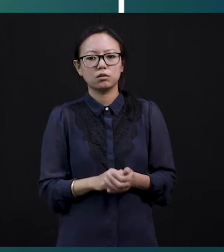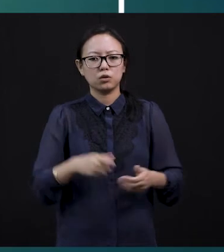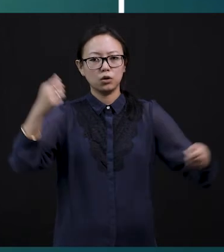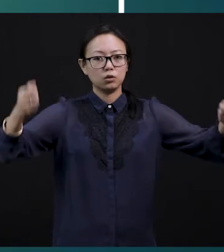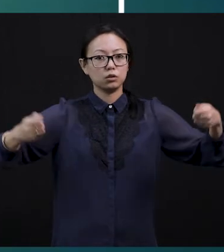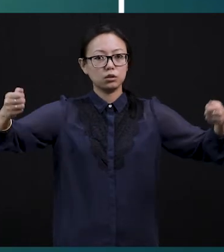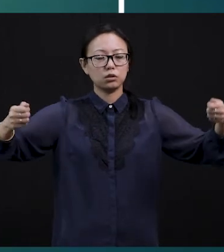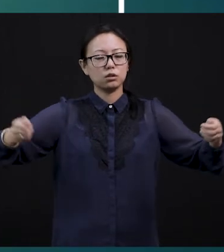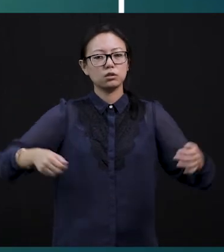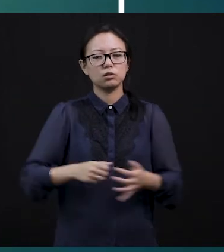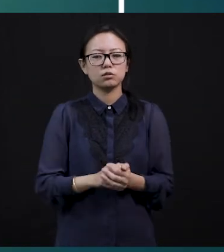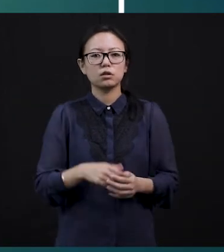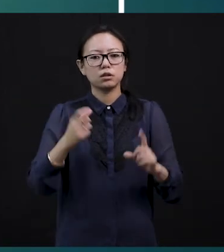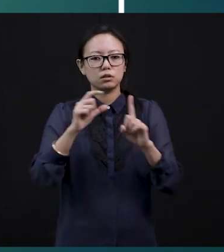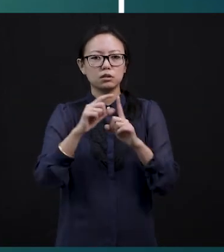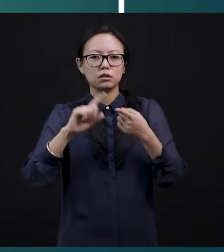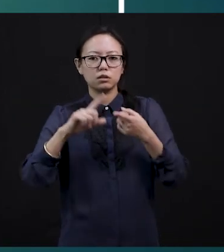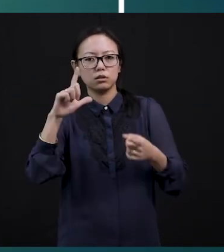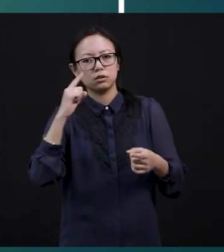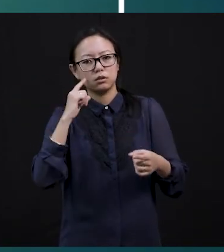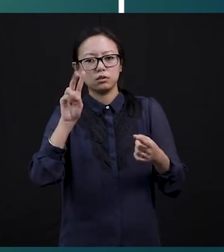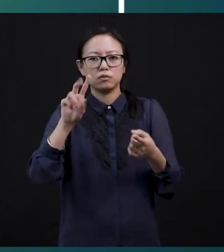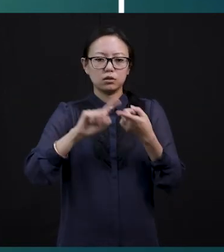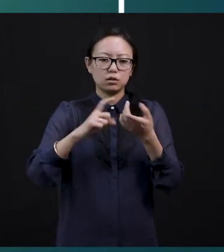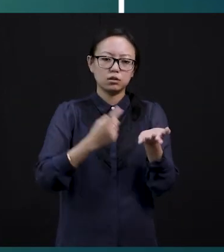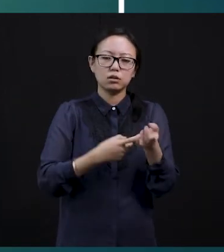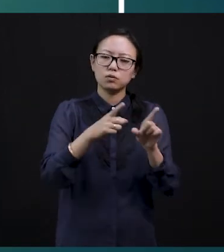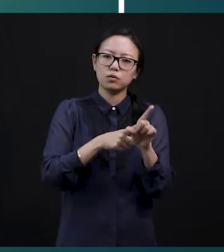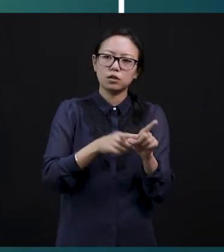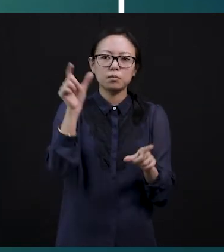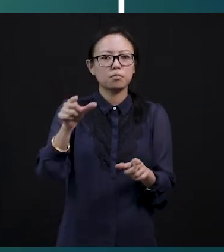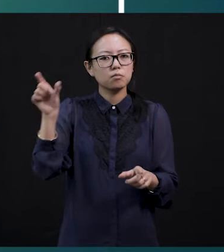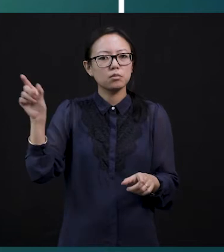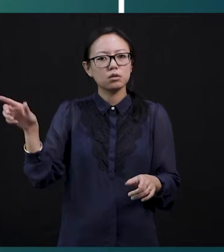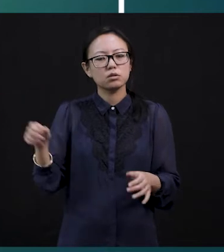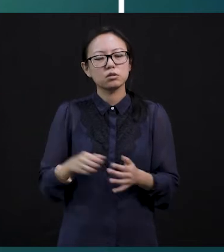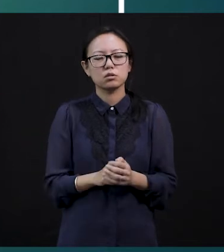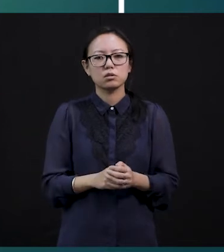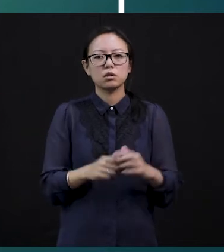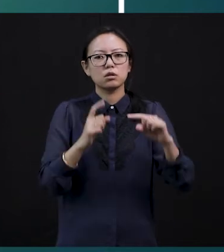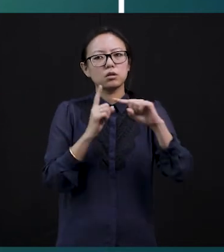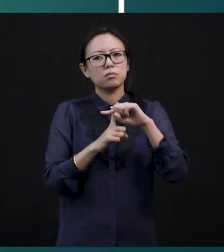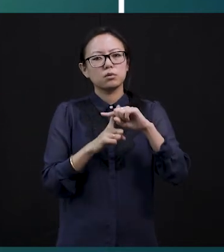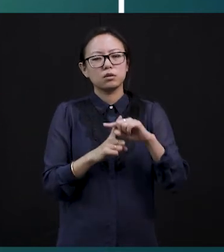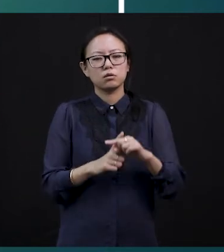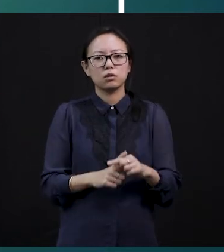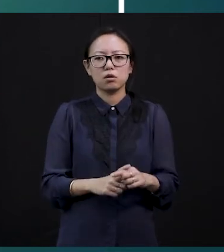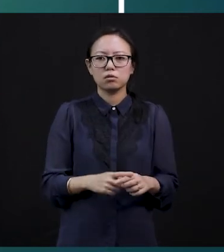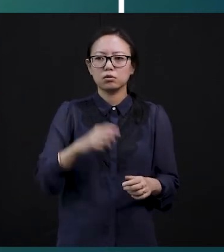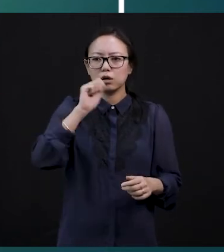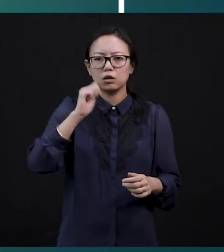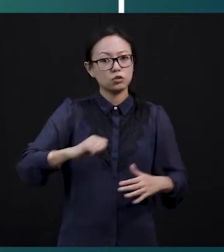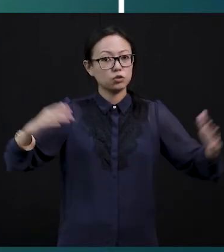in having a vast space like warehouse and godowns, and also buying the material in bulk in large